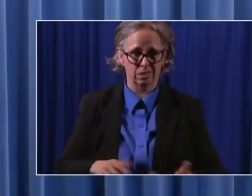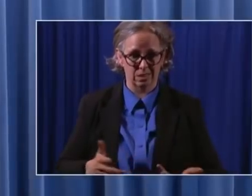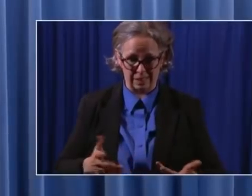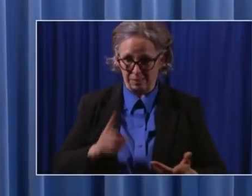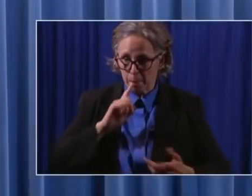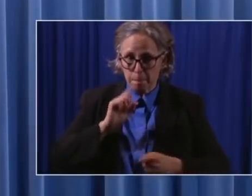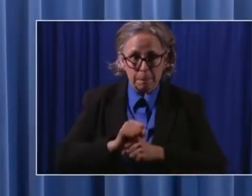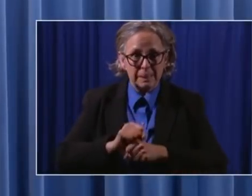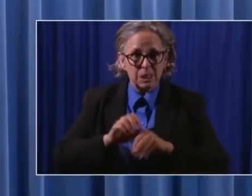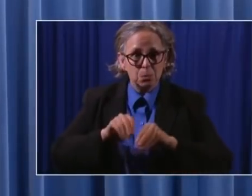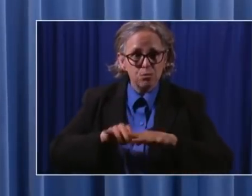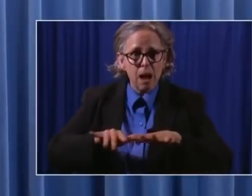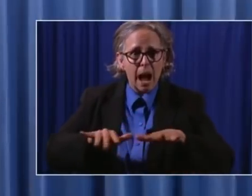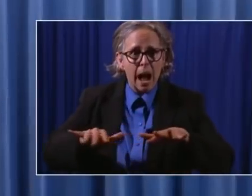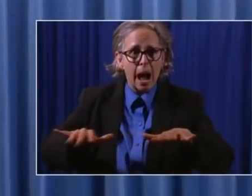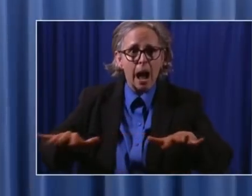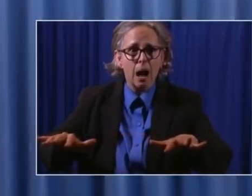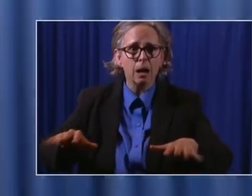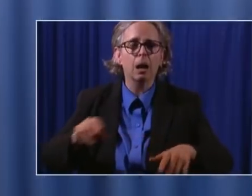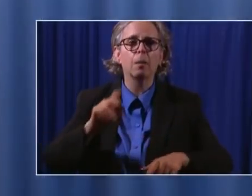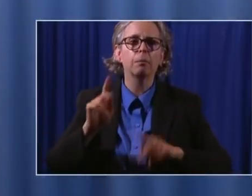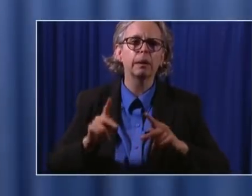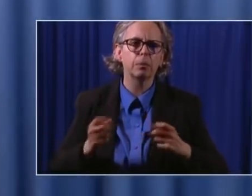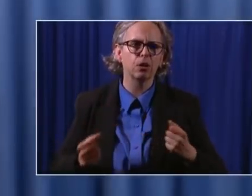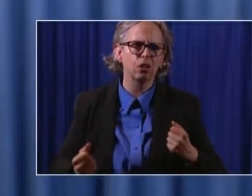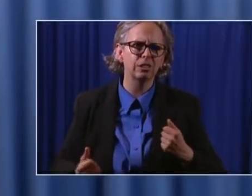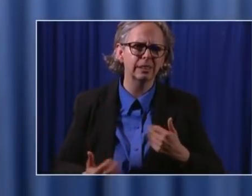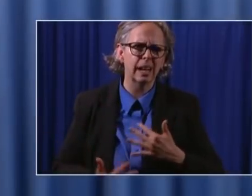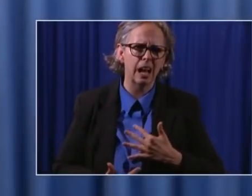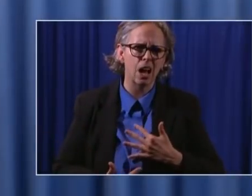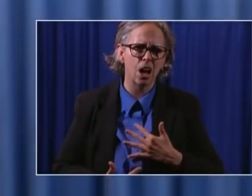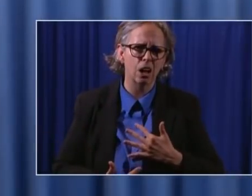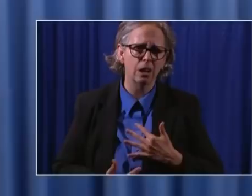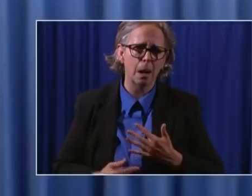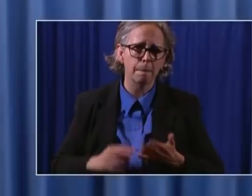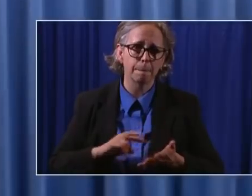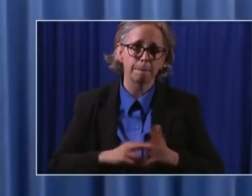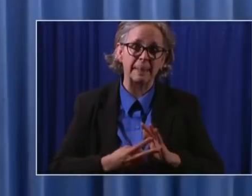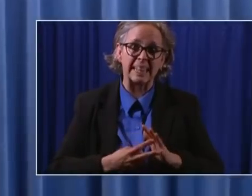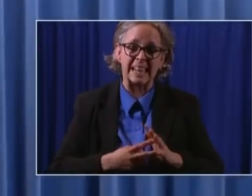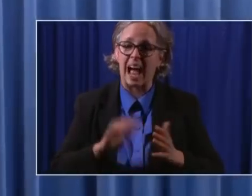scared, then the economy kind of shuts down.